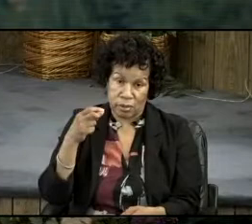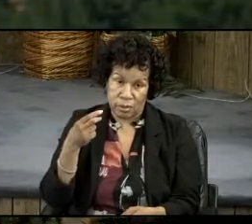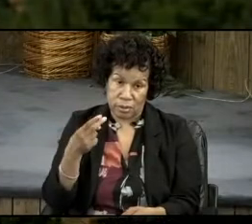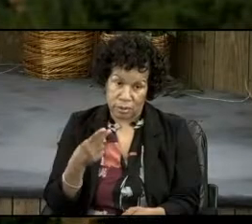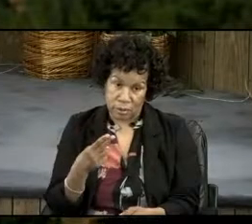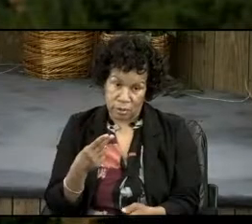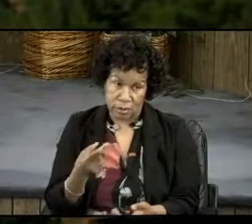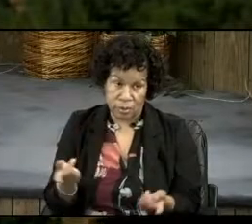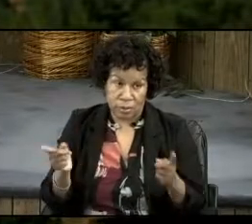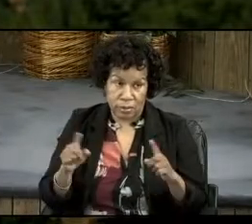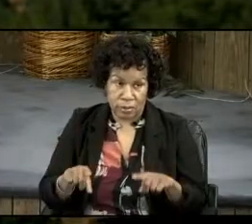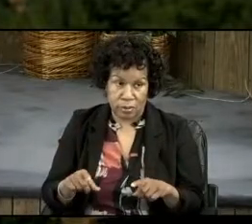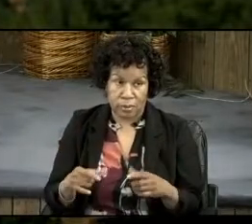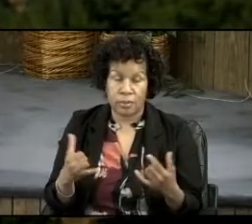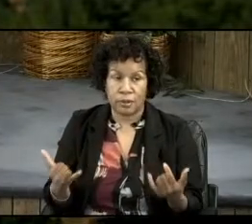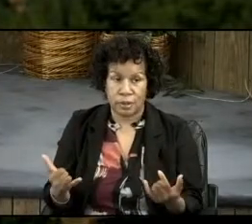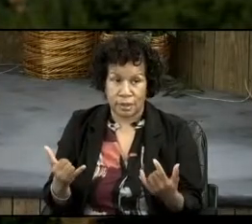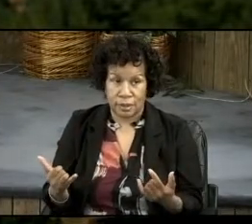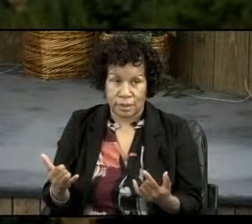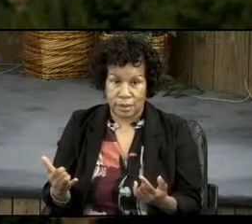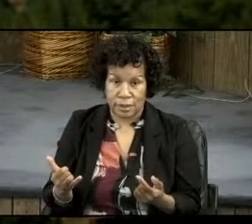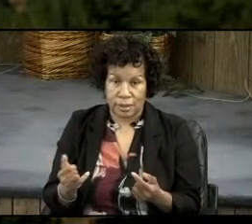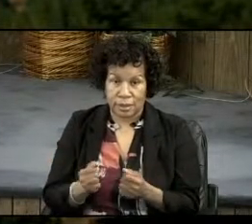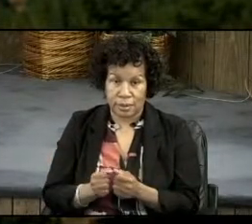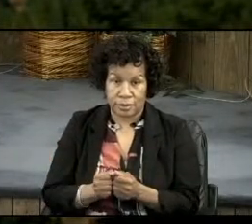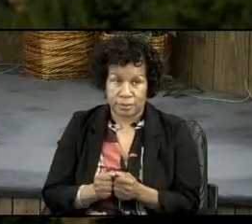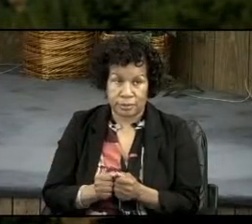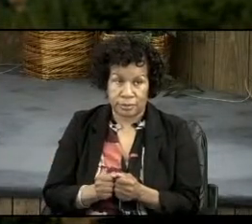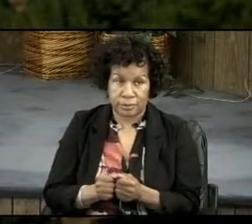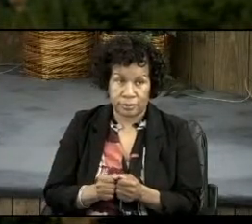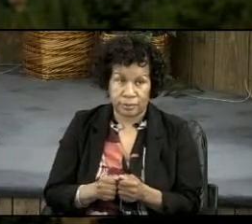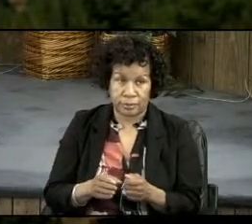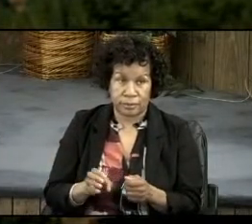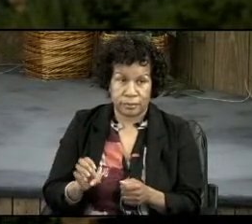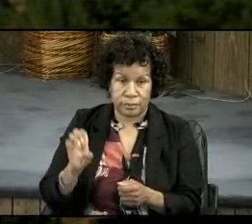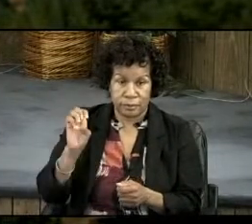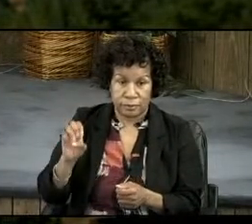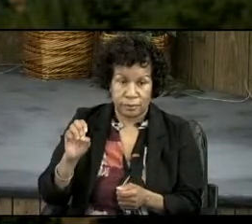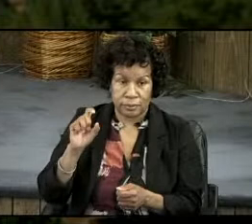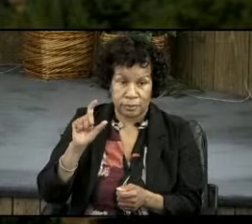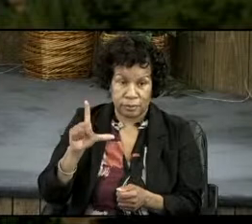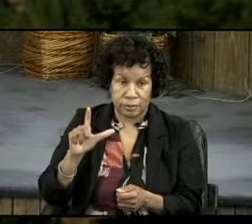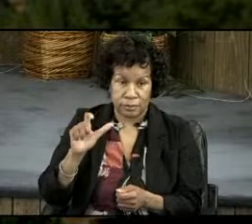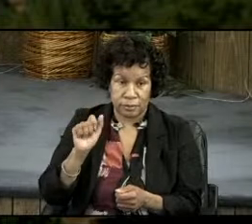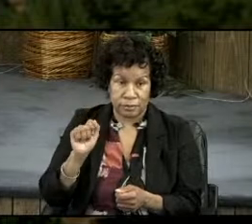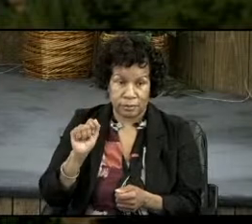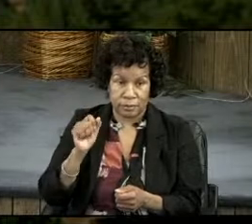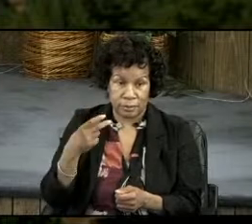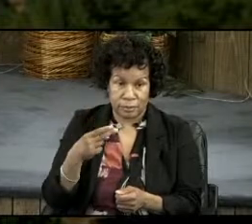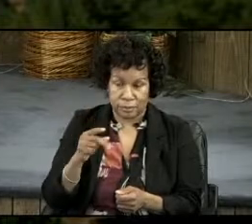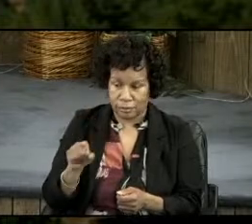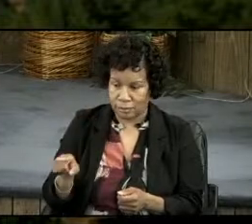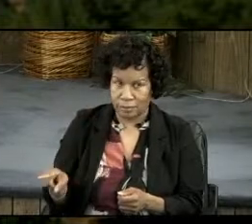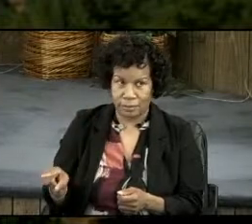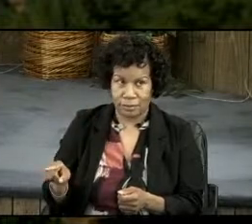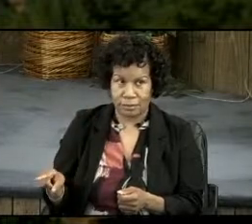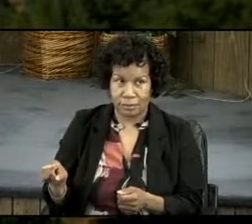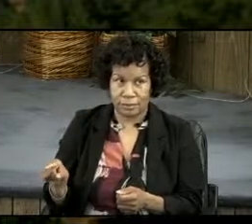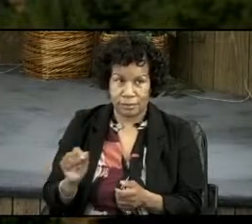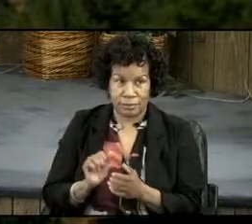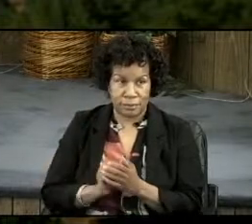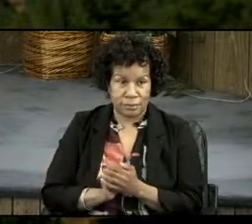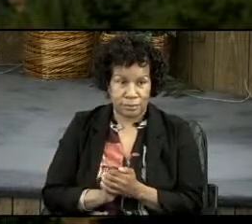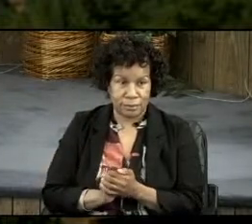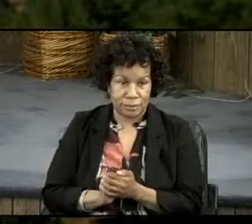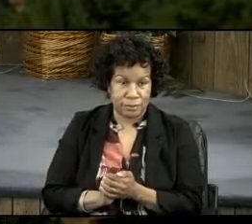a fairly recent picture. And so we have some graphics up here to show you where everything is. I want you to get